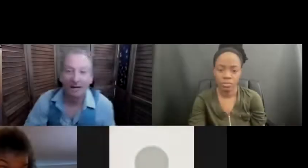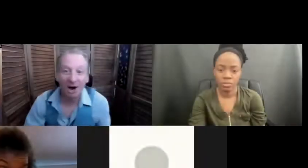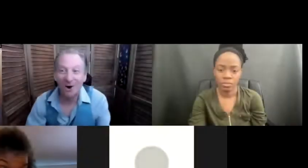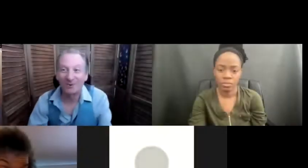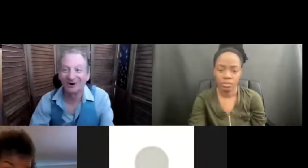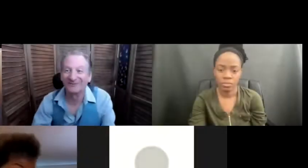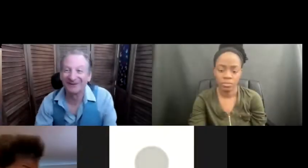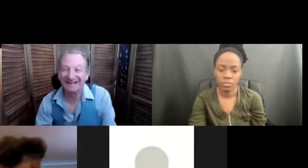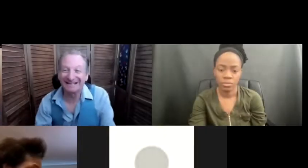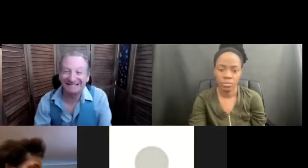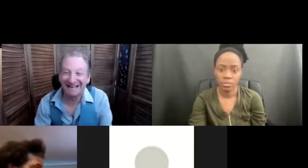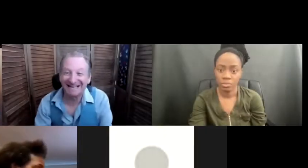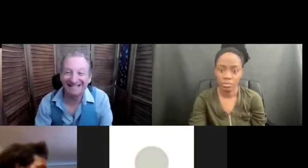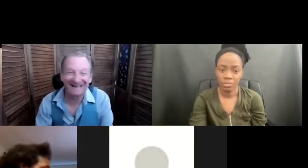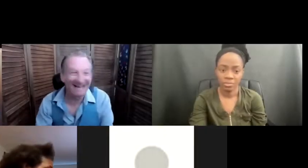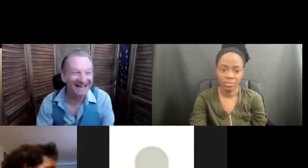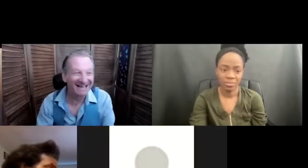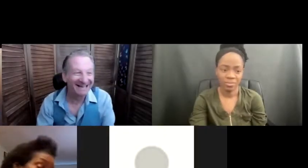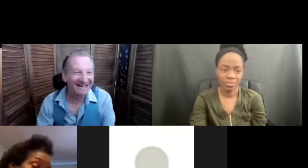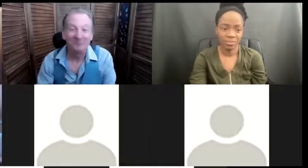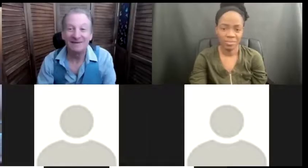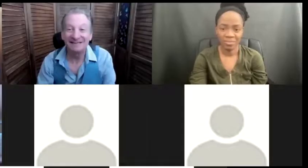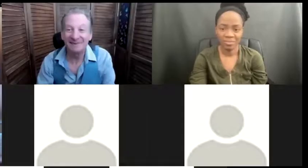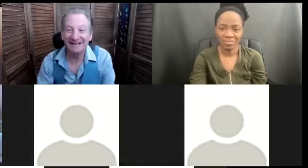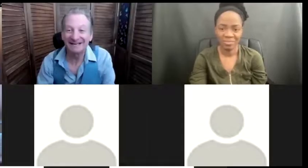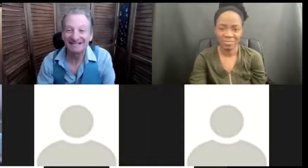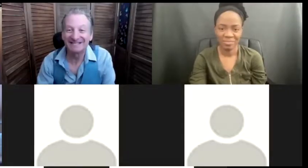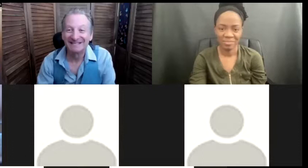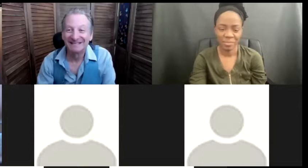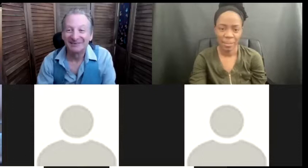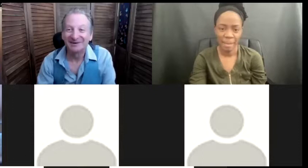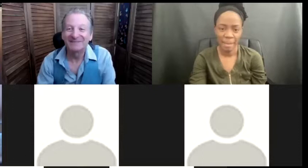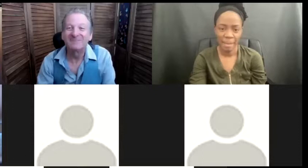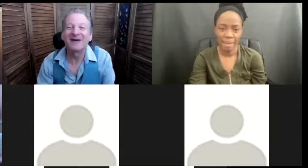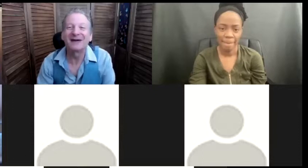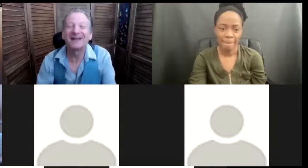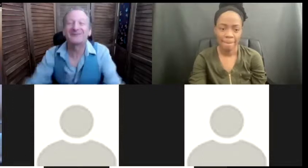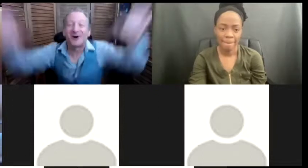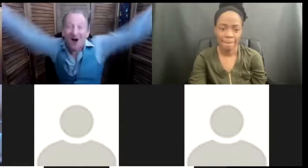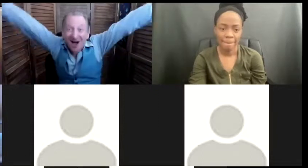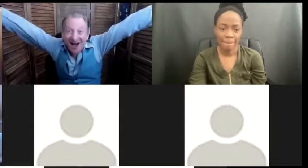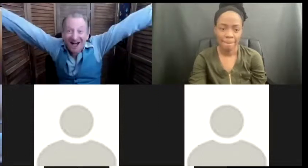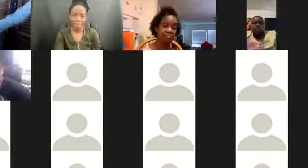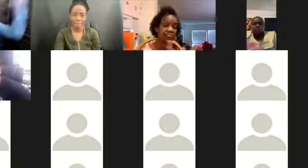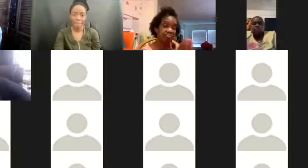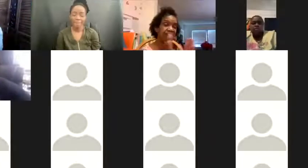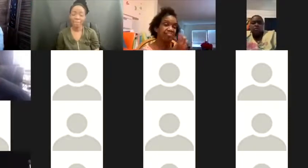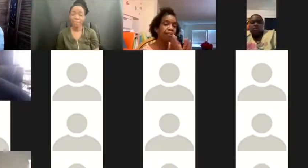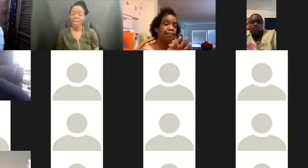Here we go. We're very excited today. Meet the Biz with Marion